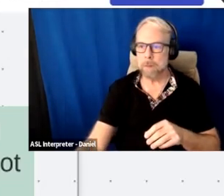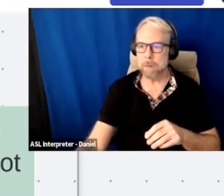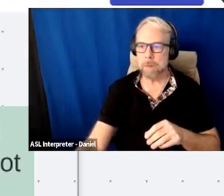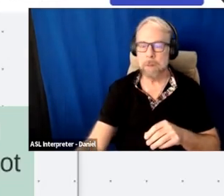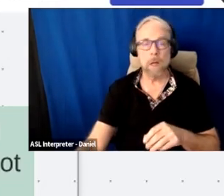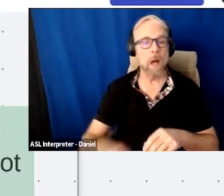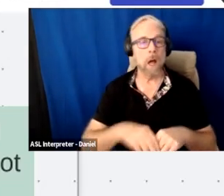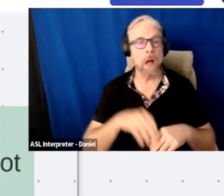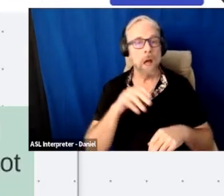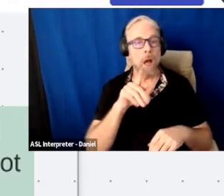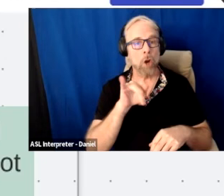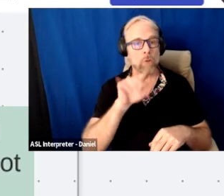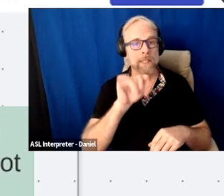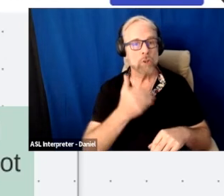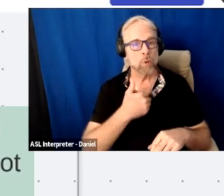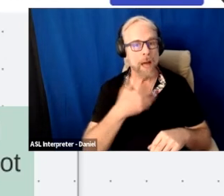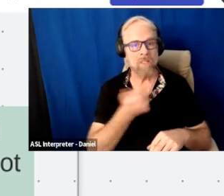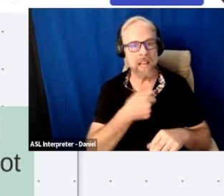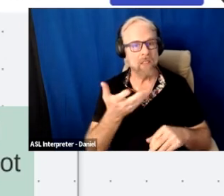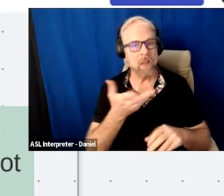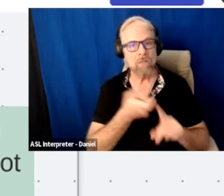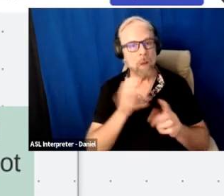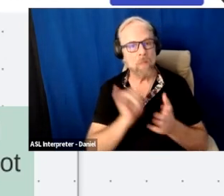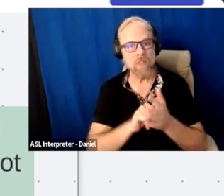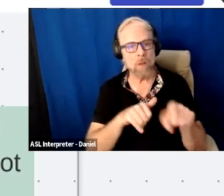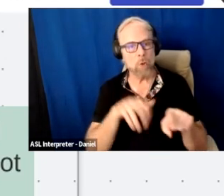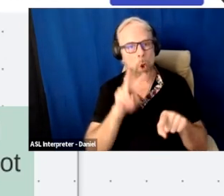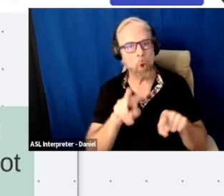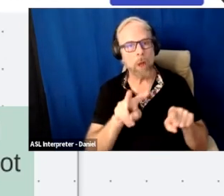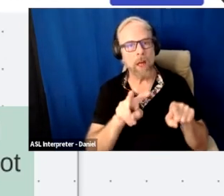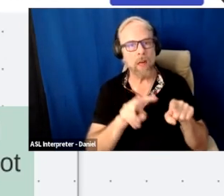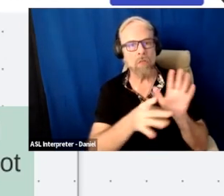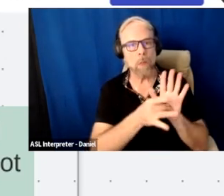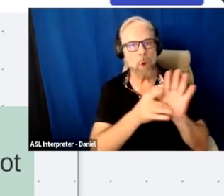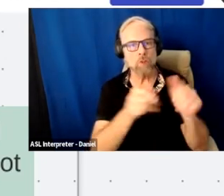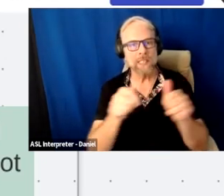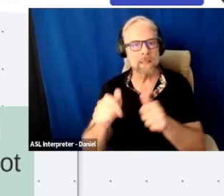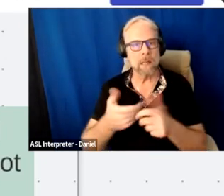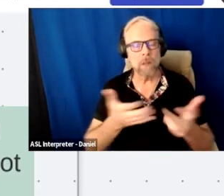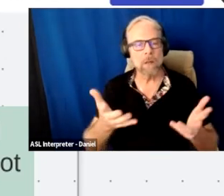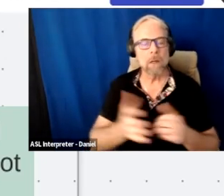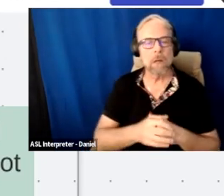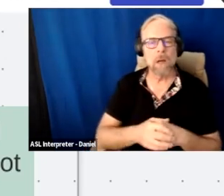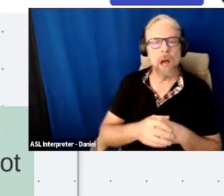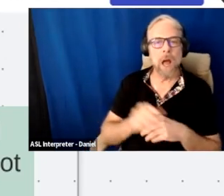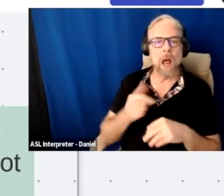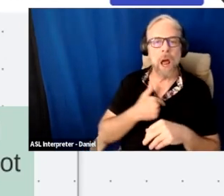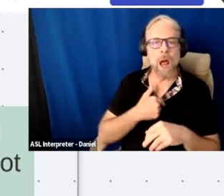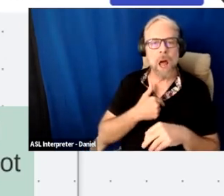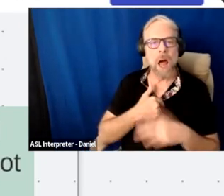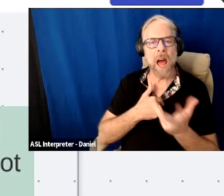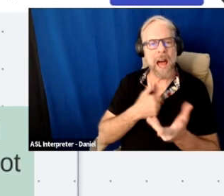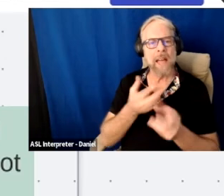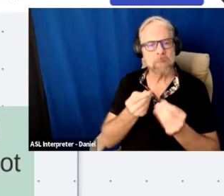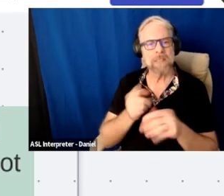Krista, did you have takeaways when you looked at the Post-its or were able to maybe listen in on some of that conversation? Yeah, I spent some time in that room, and I